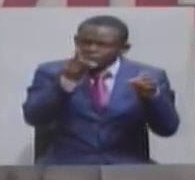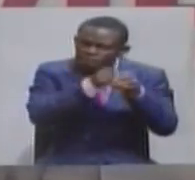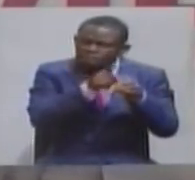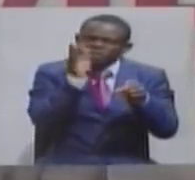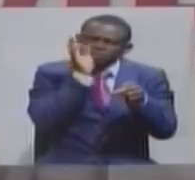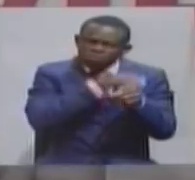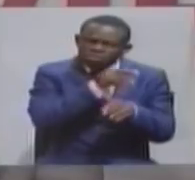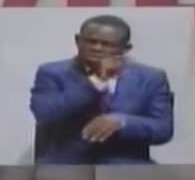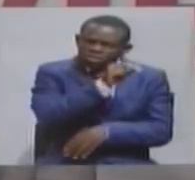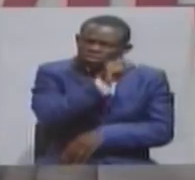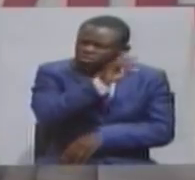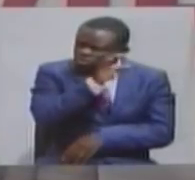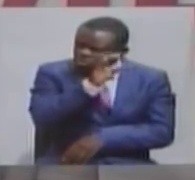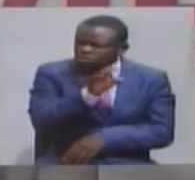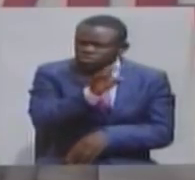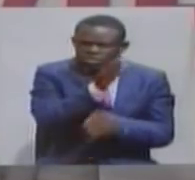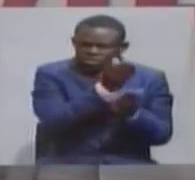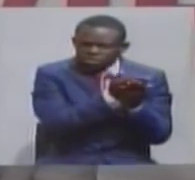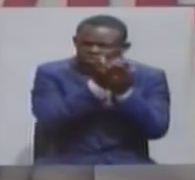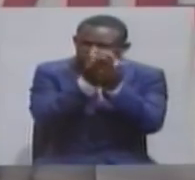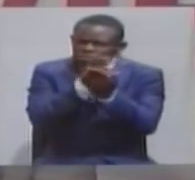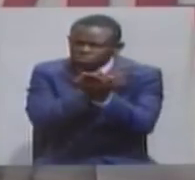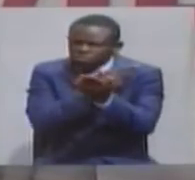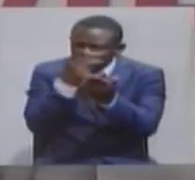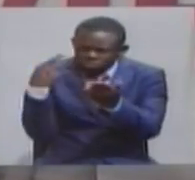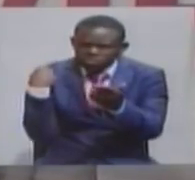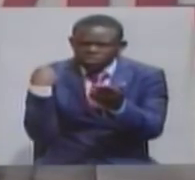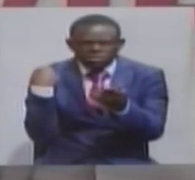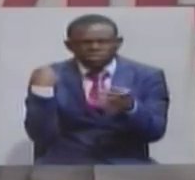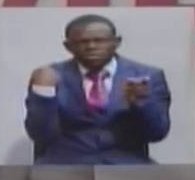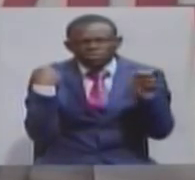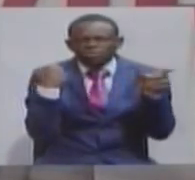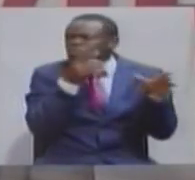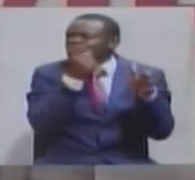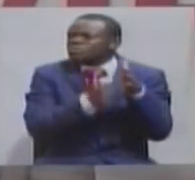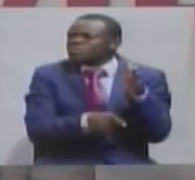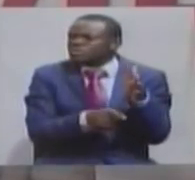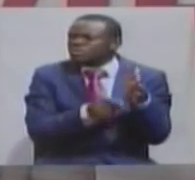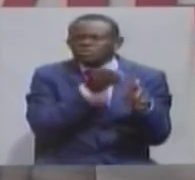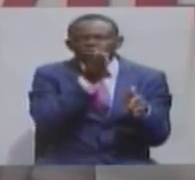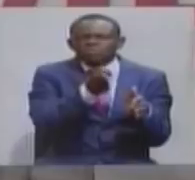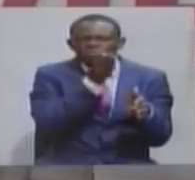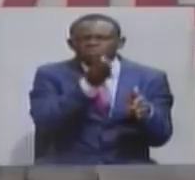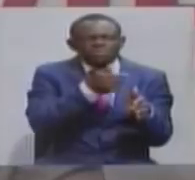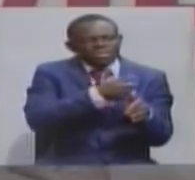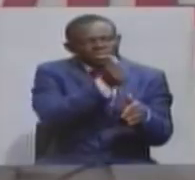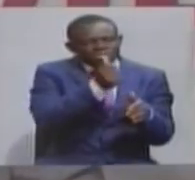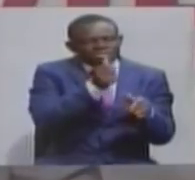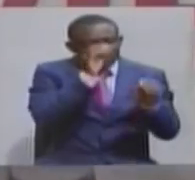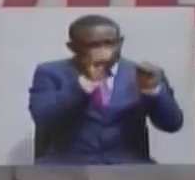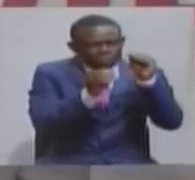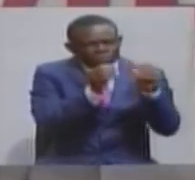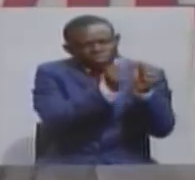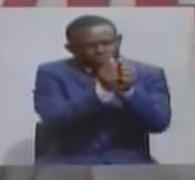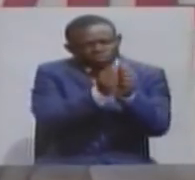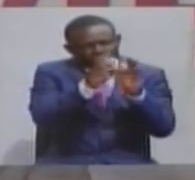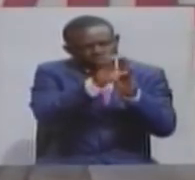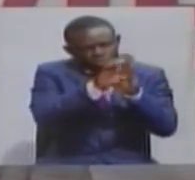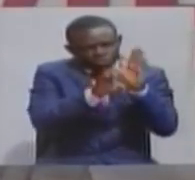the bill was brought to Parliament, what happened? Did they support it? No, they didn't. They literally refused to support